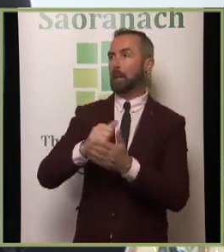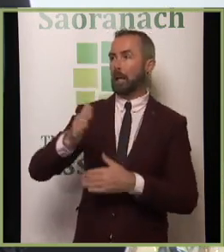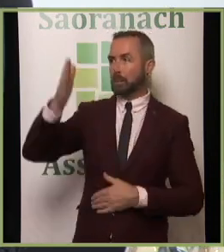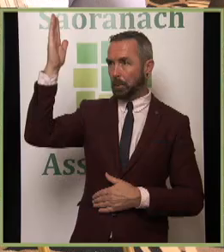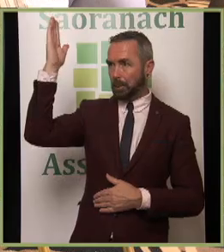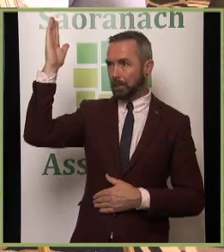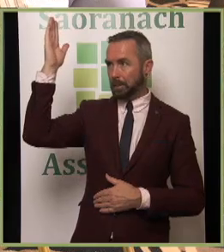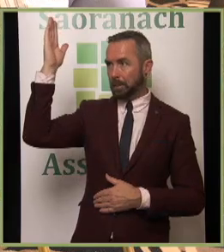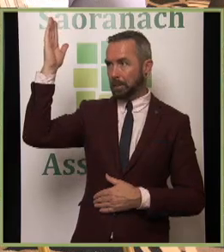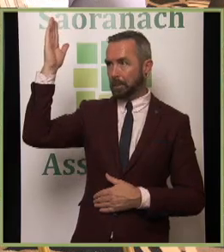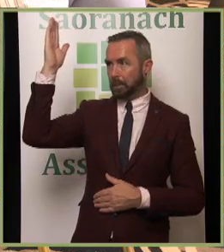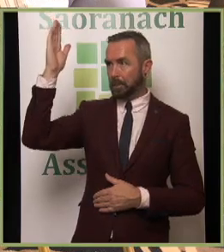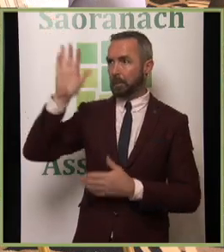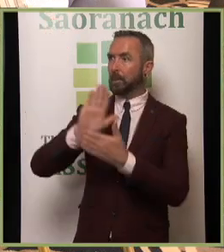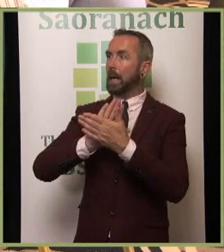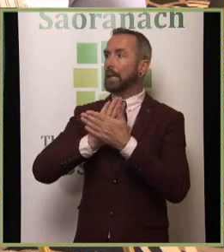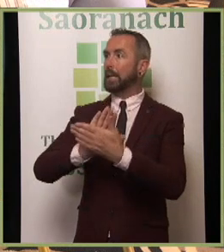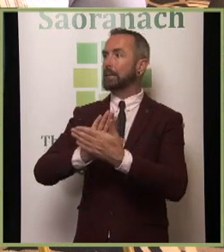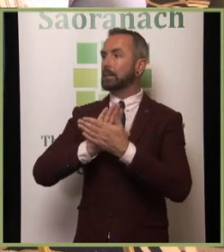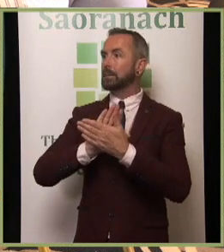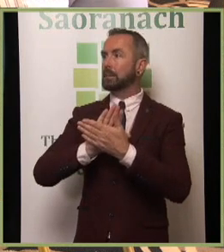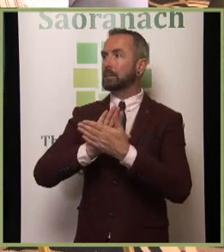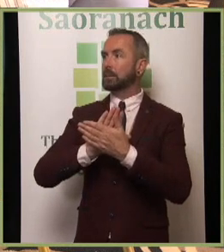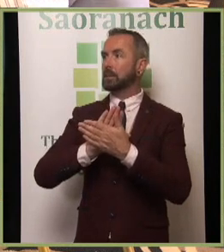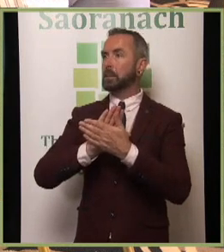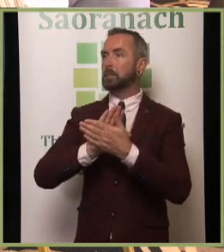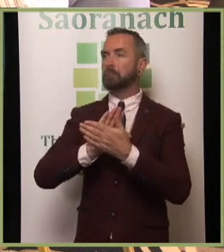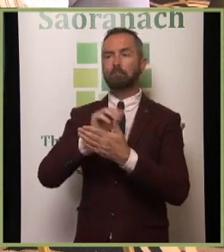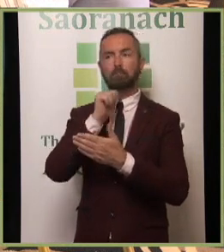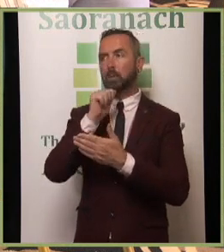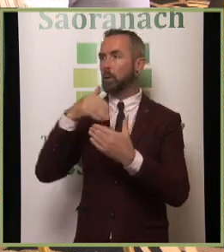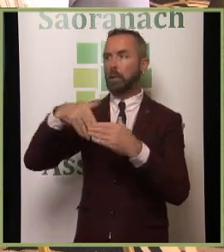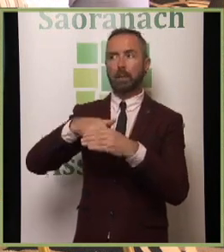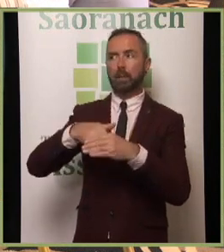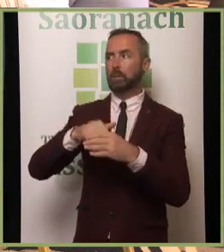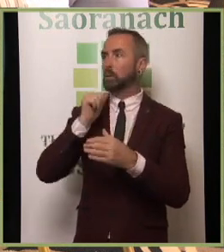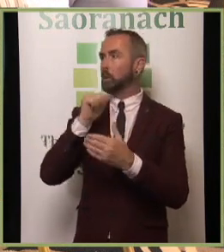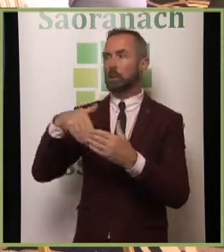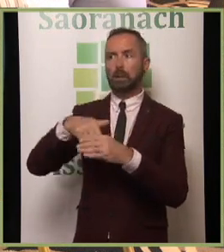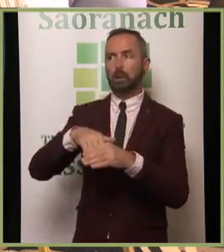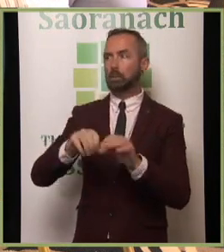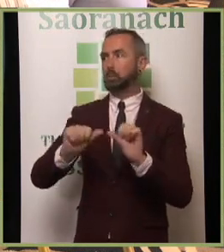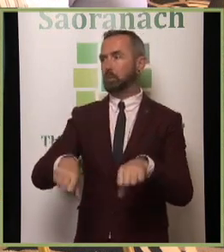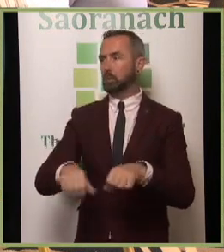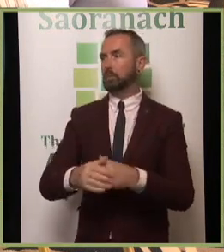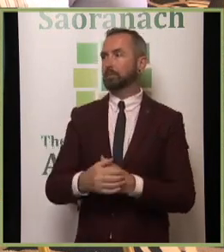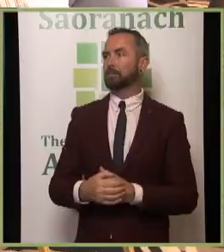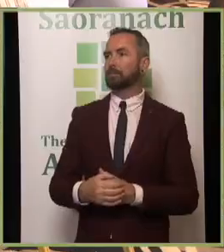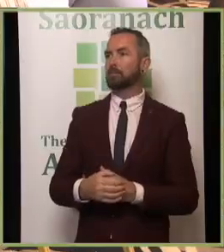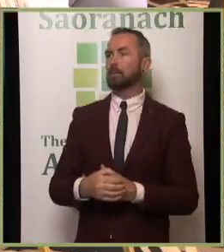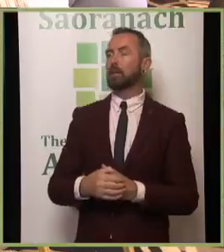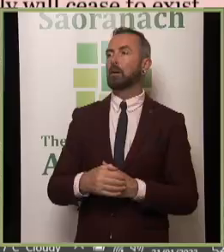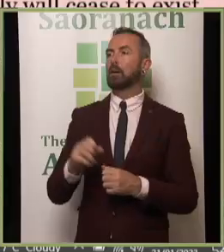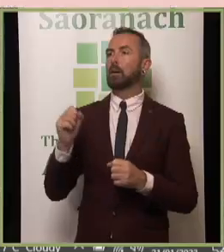hand. And all those against? Okay, it's not included. All those in